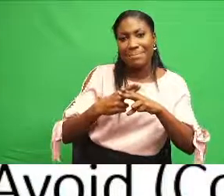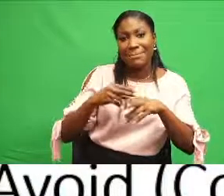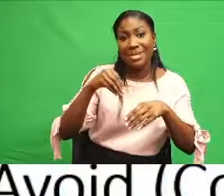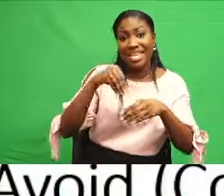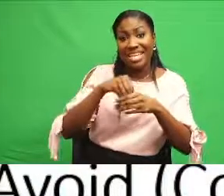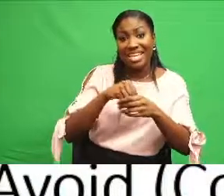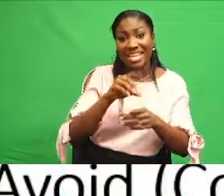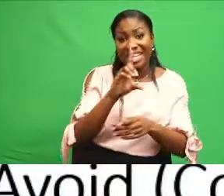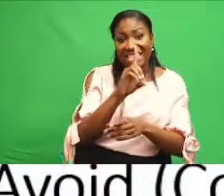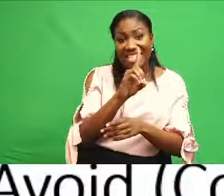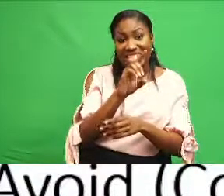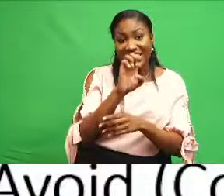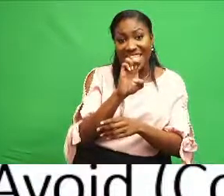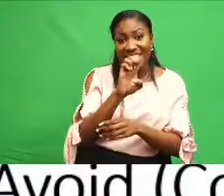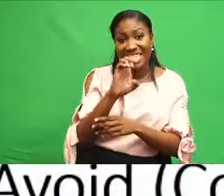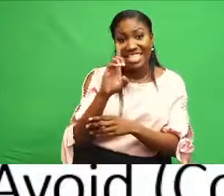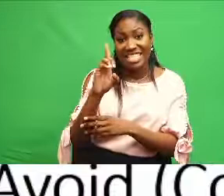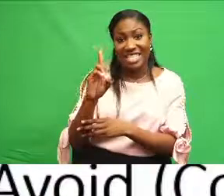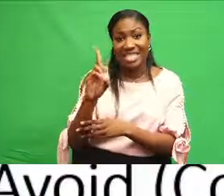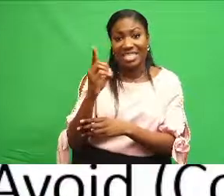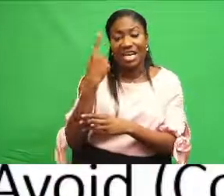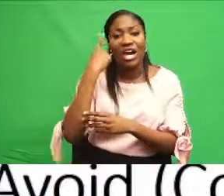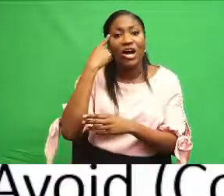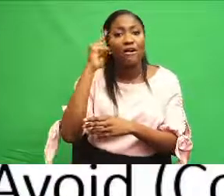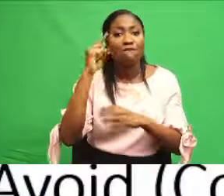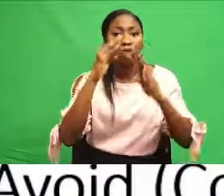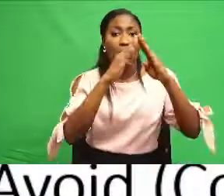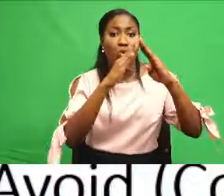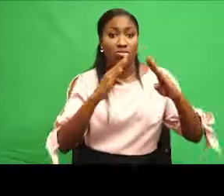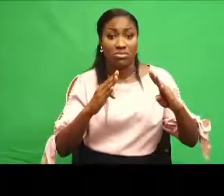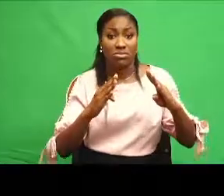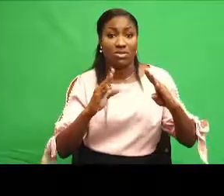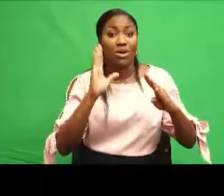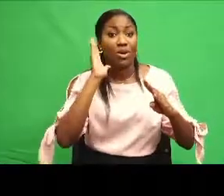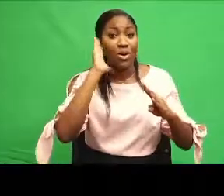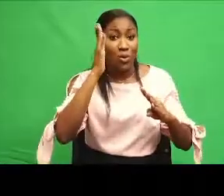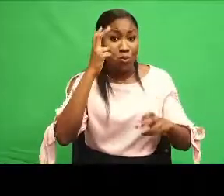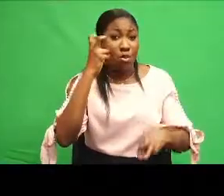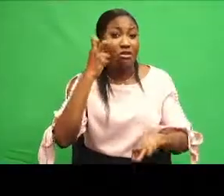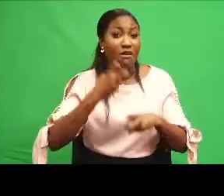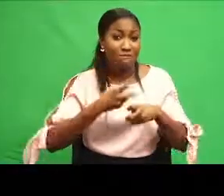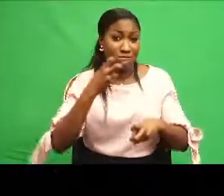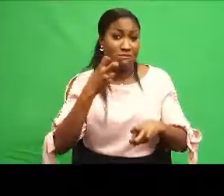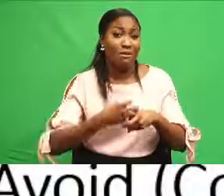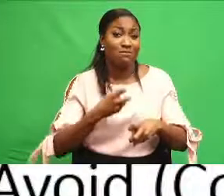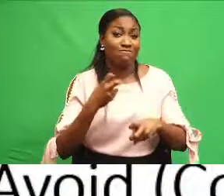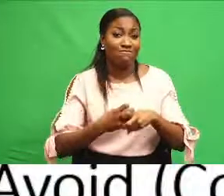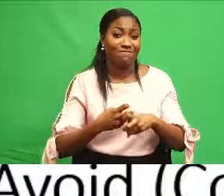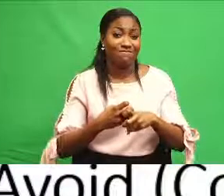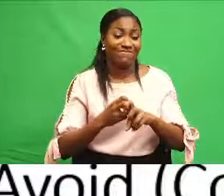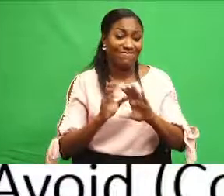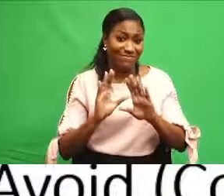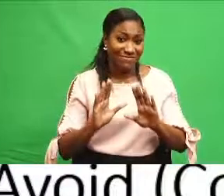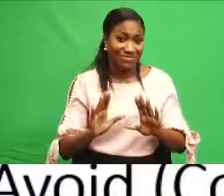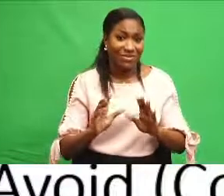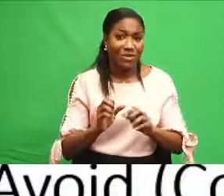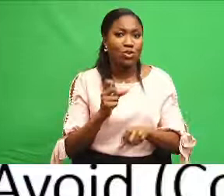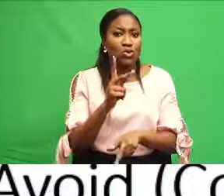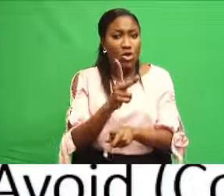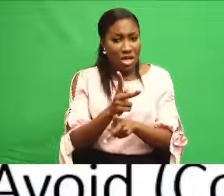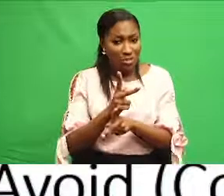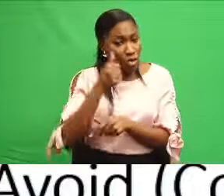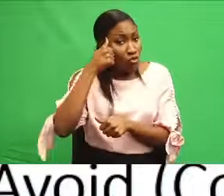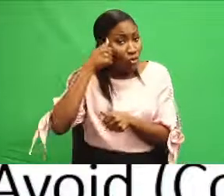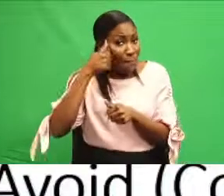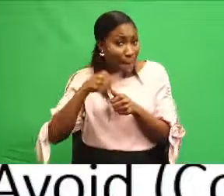really difficult circumstances which you really want to avoid. So you want to bear these things